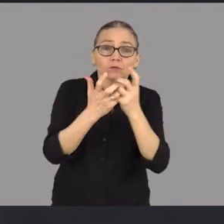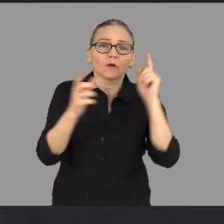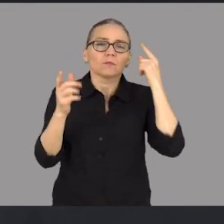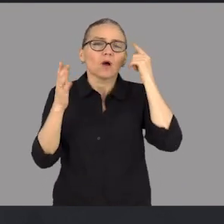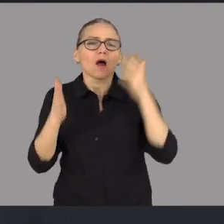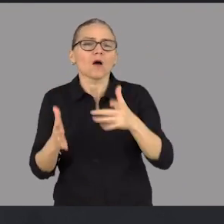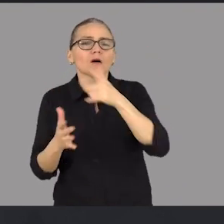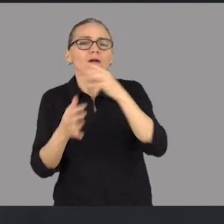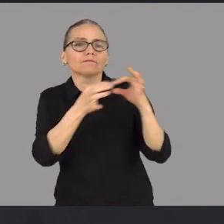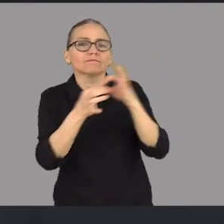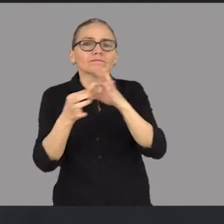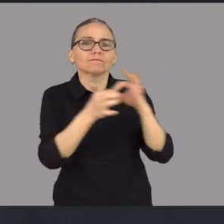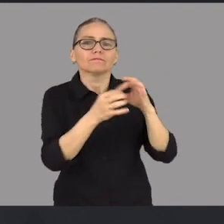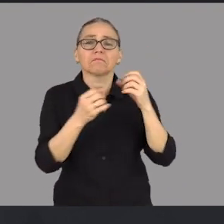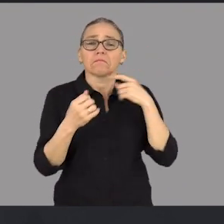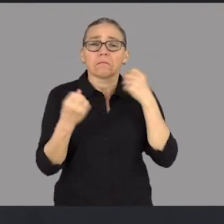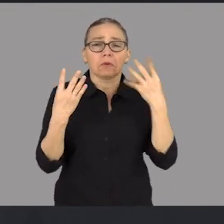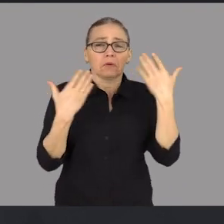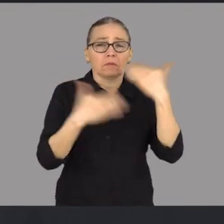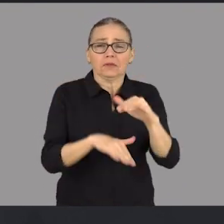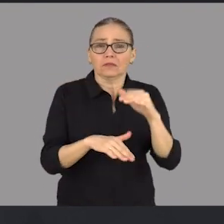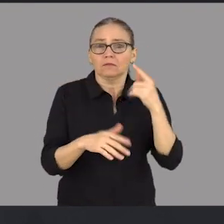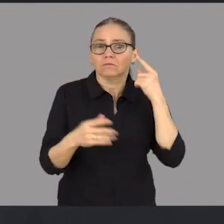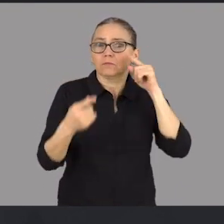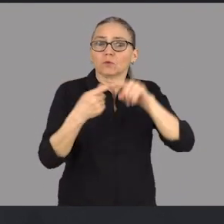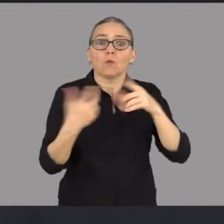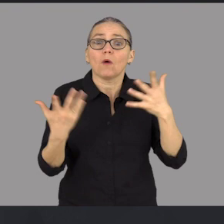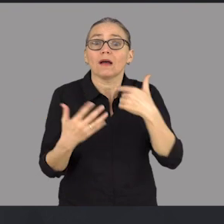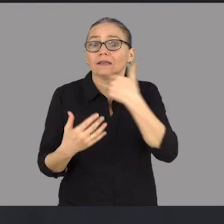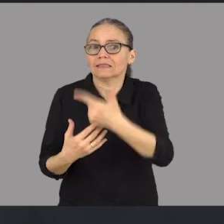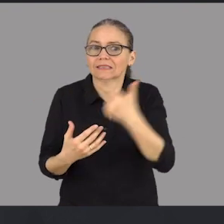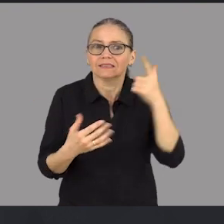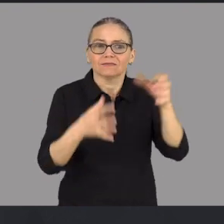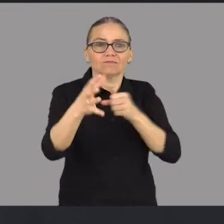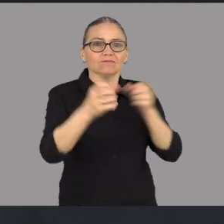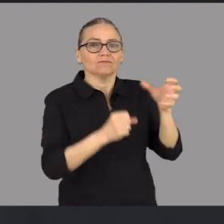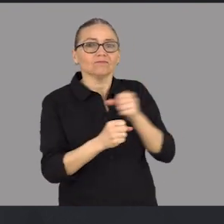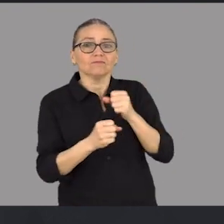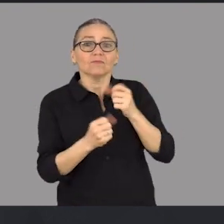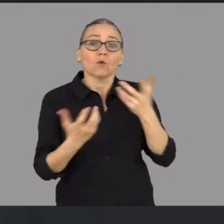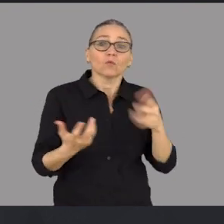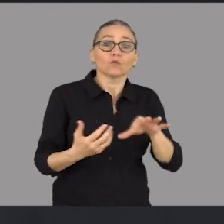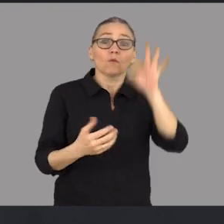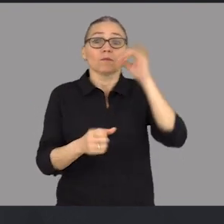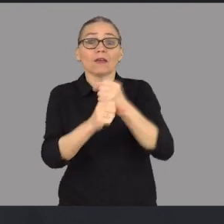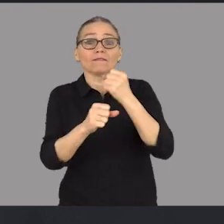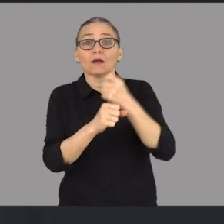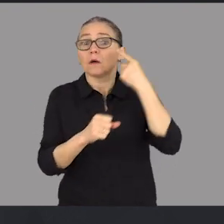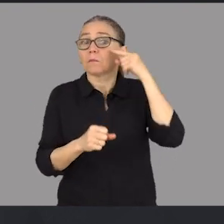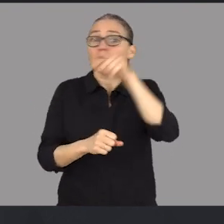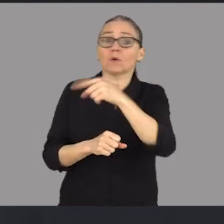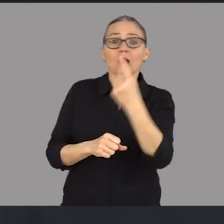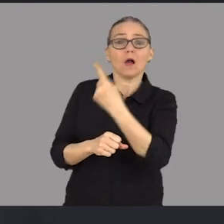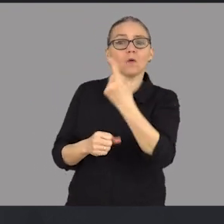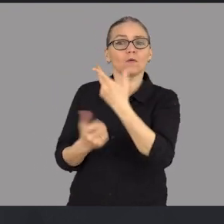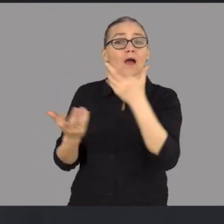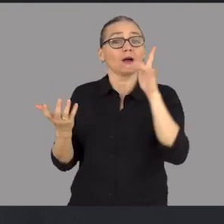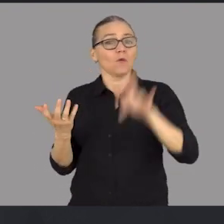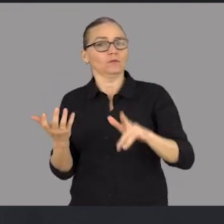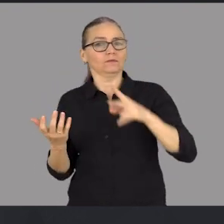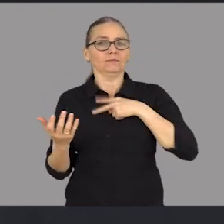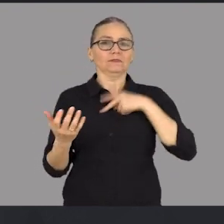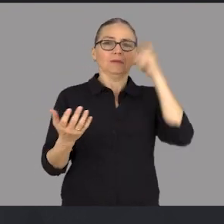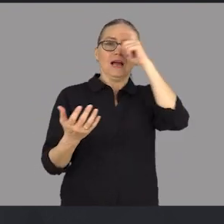just, a hire that you say, hey, I've got somebody that has a job. And I know, again, working with